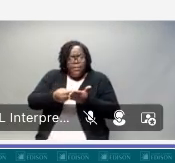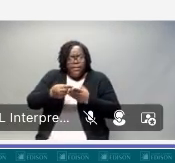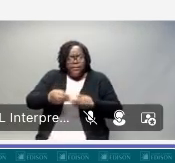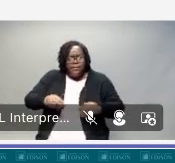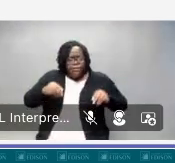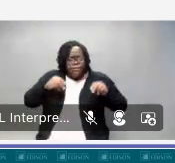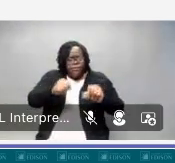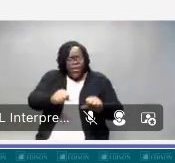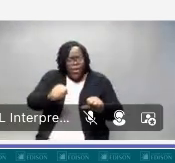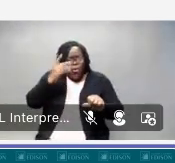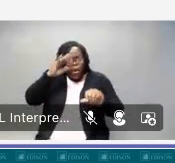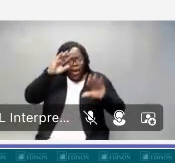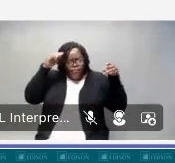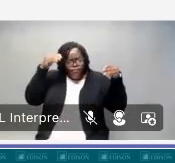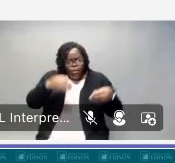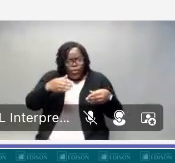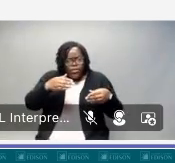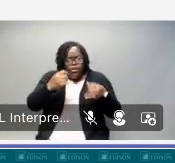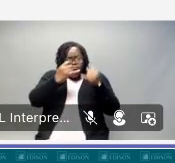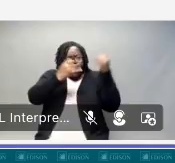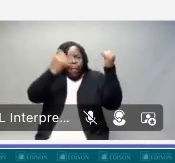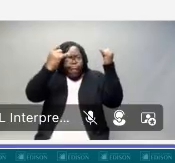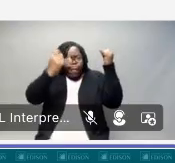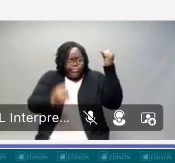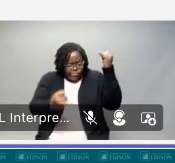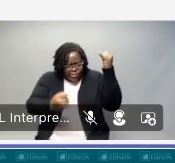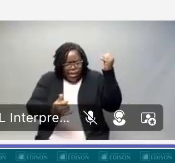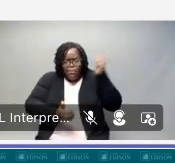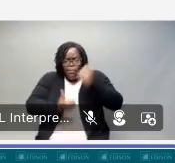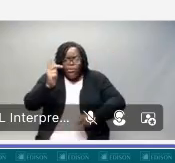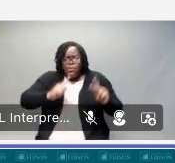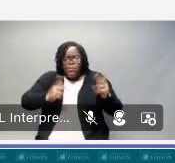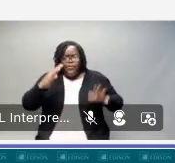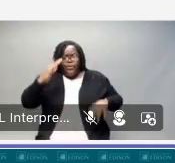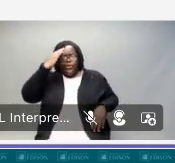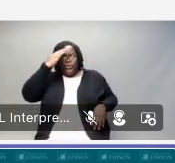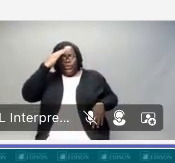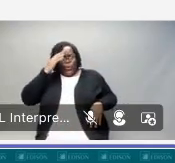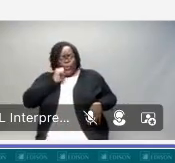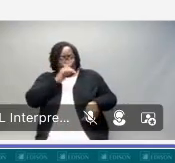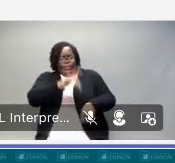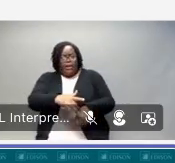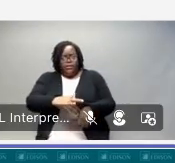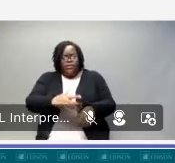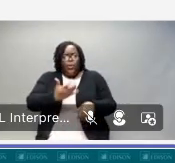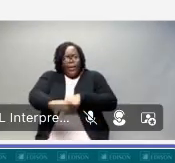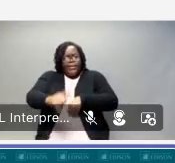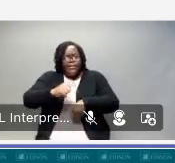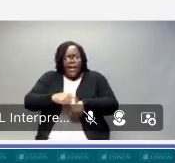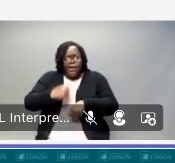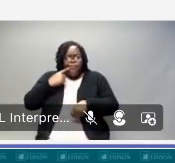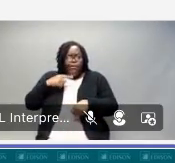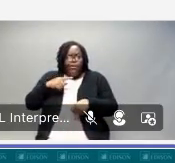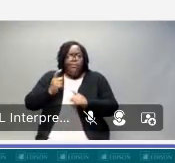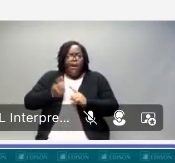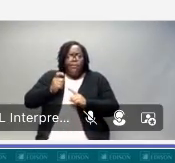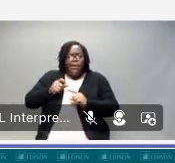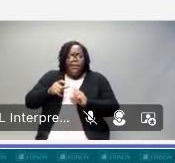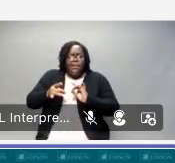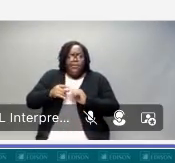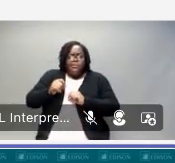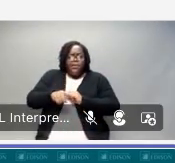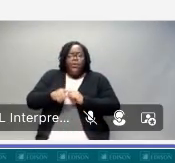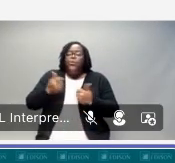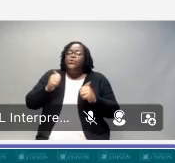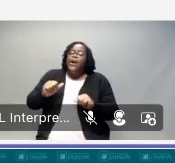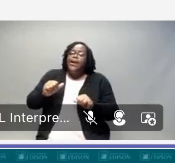Why do you focus so much on downlines when most people are aware, and waste time on your automated messages? So we try to send automated messages to communicate